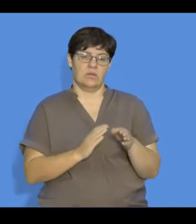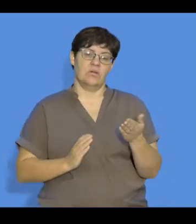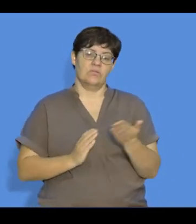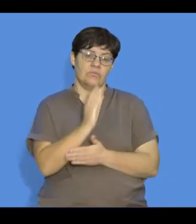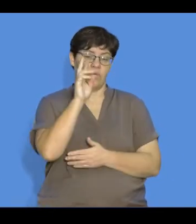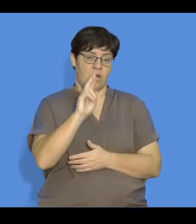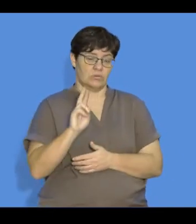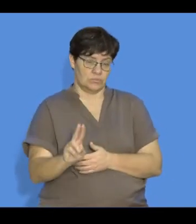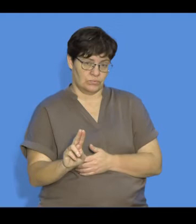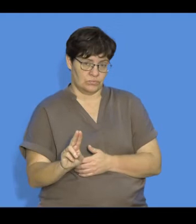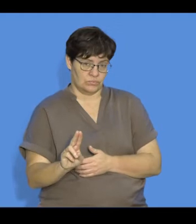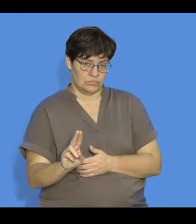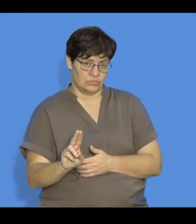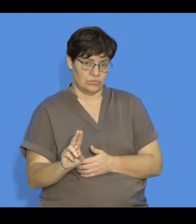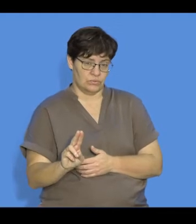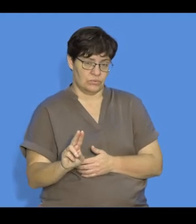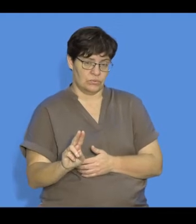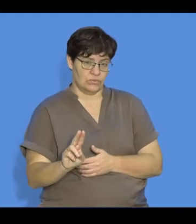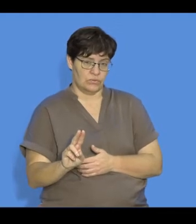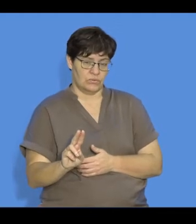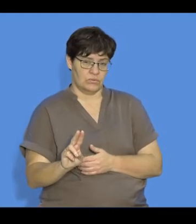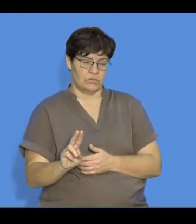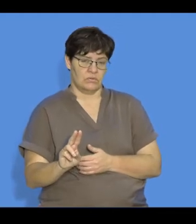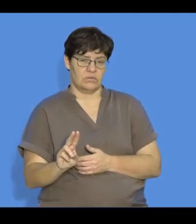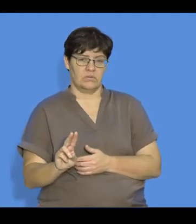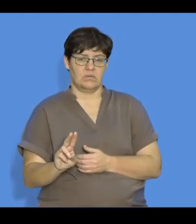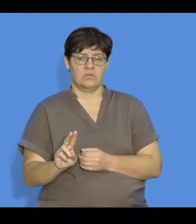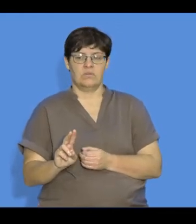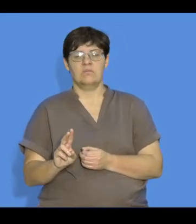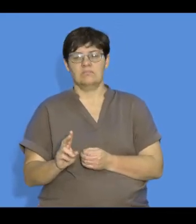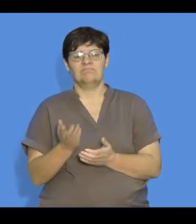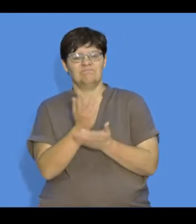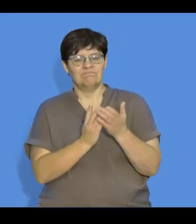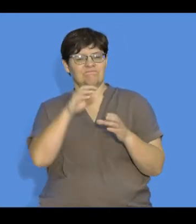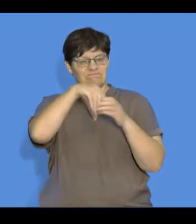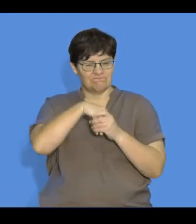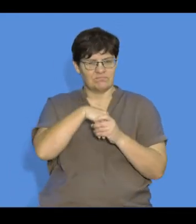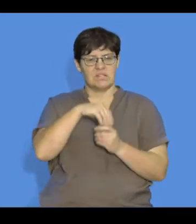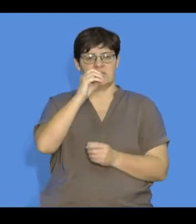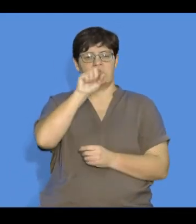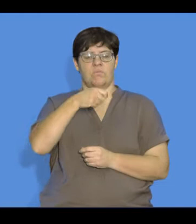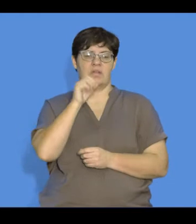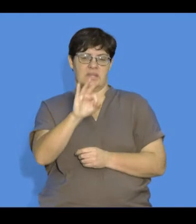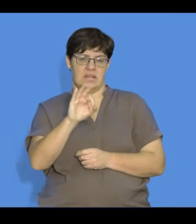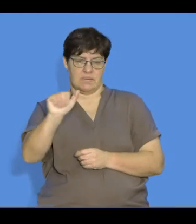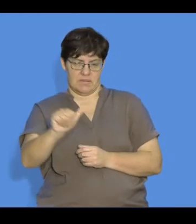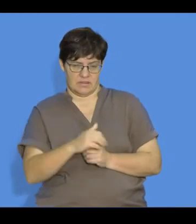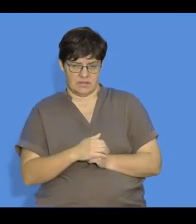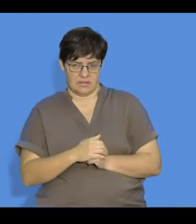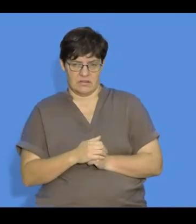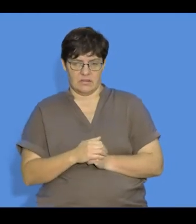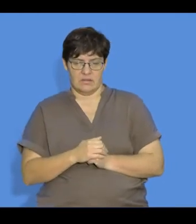through R2, okay, is actually part of the 0.3 amperes. But then in terms